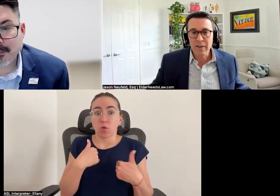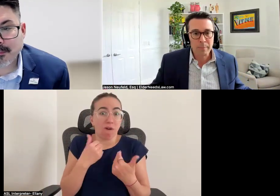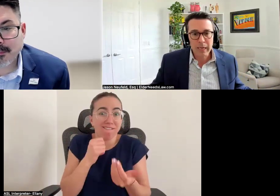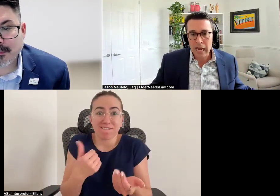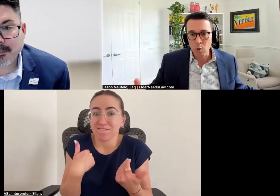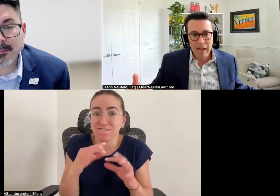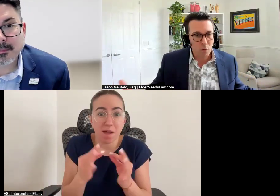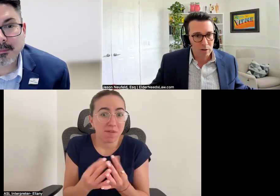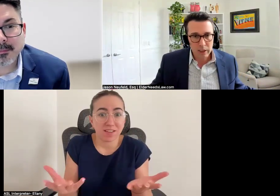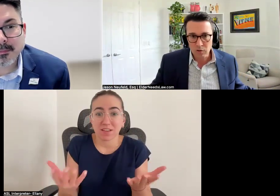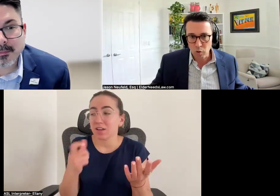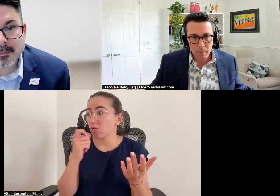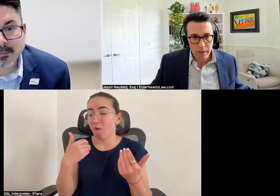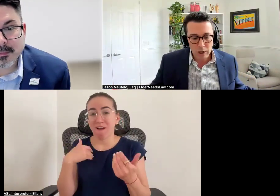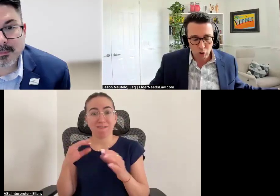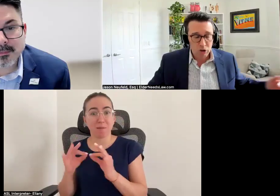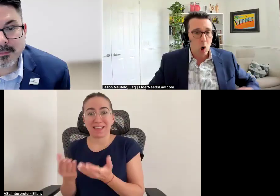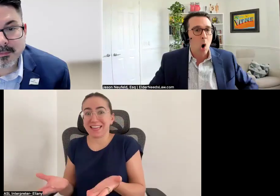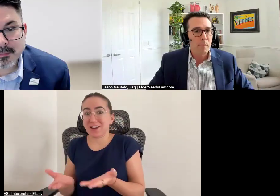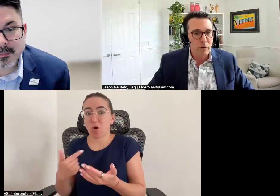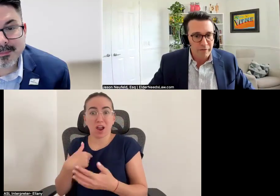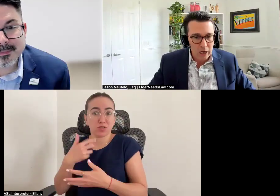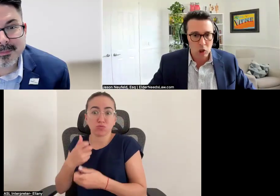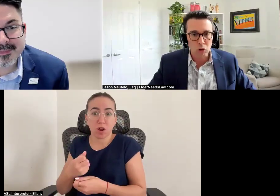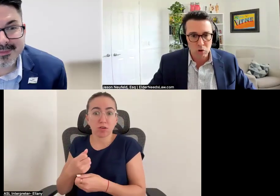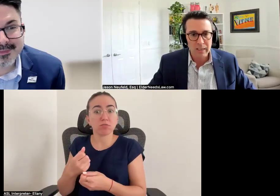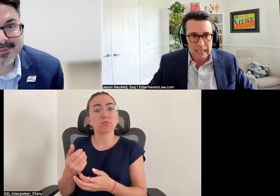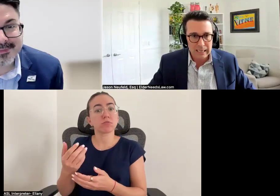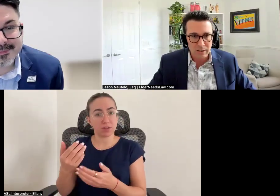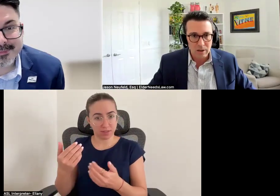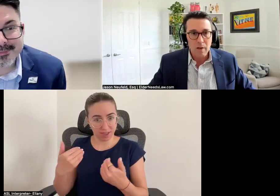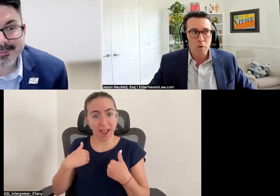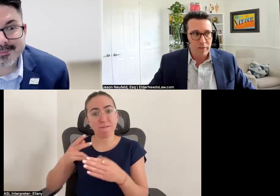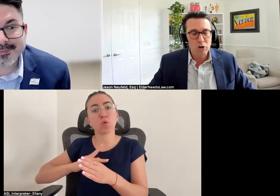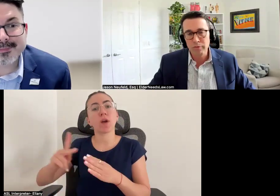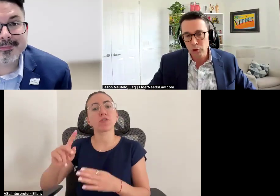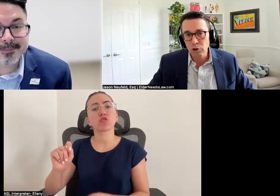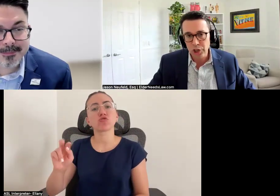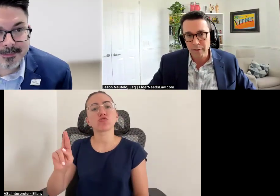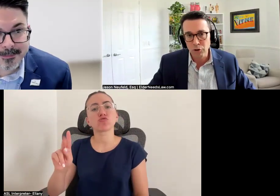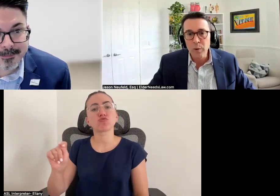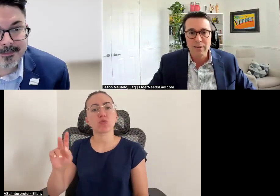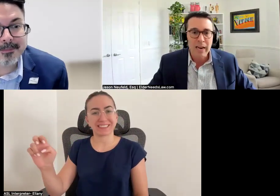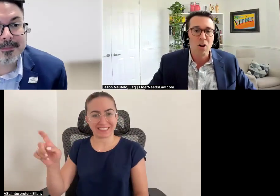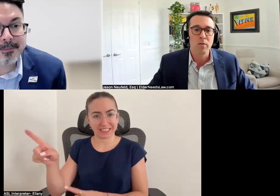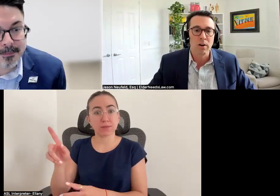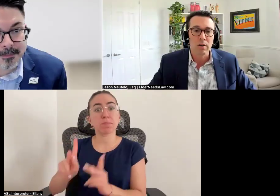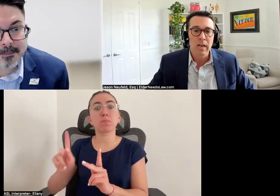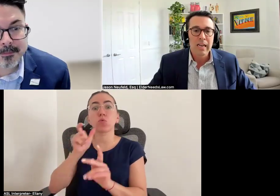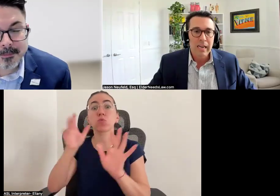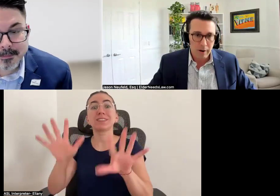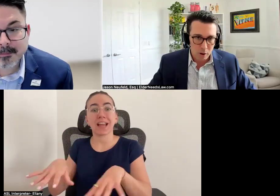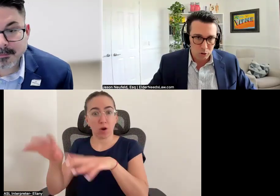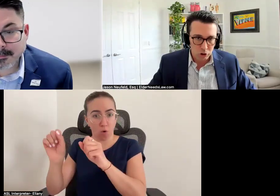other family, I don't have relatives or people that I trust. There are professional trustees, professional fiduciaries who can take